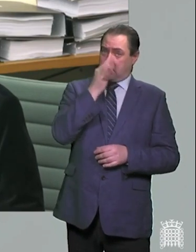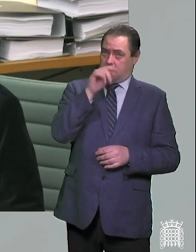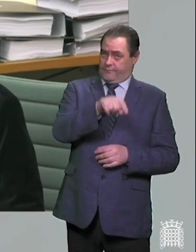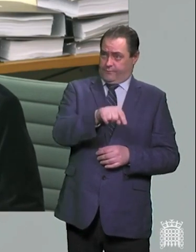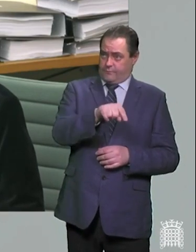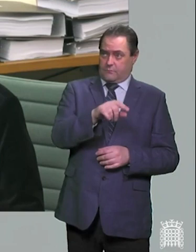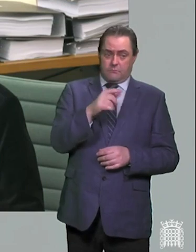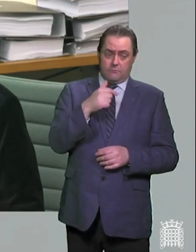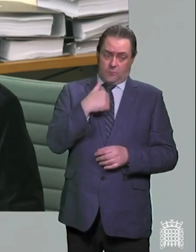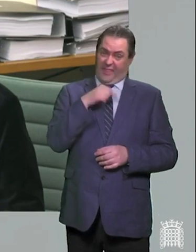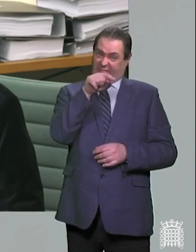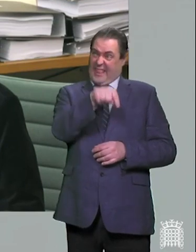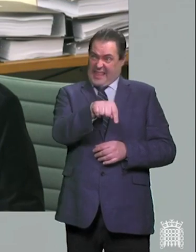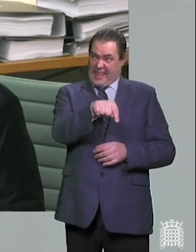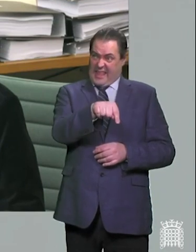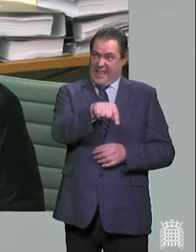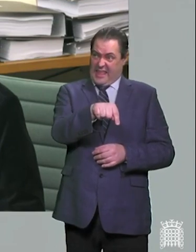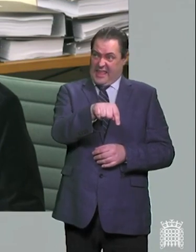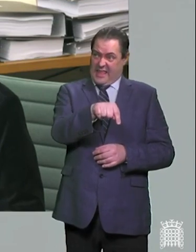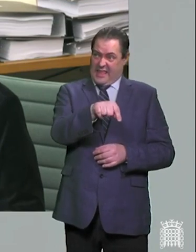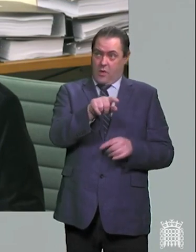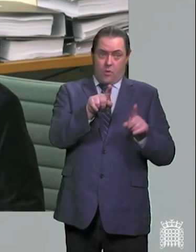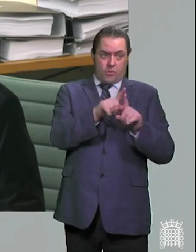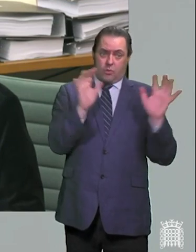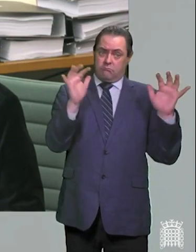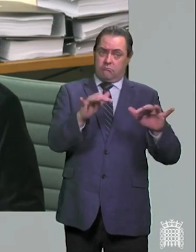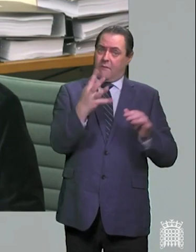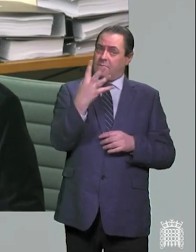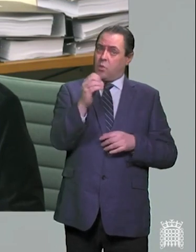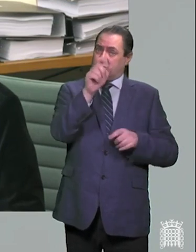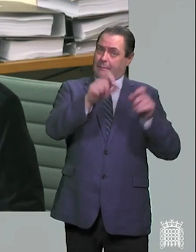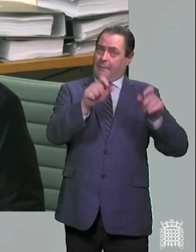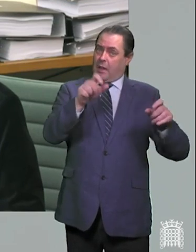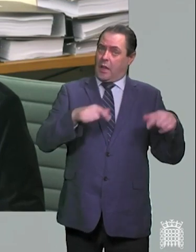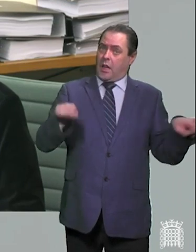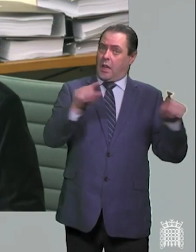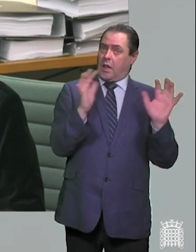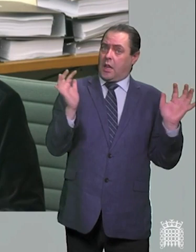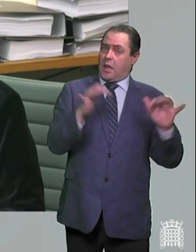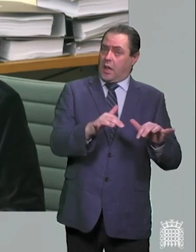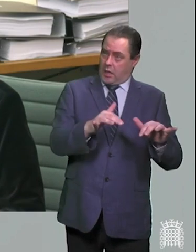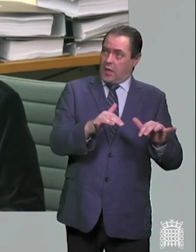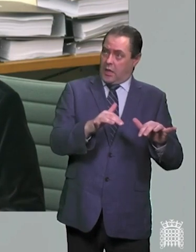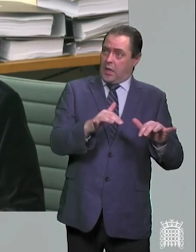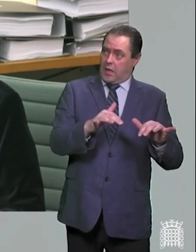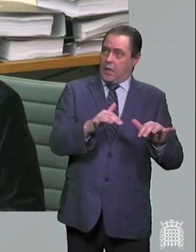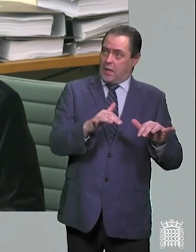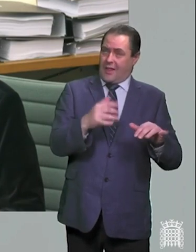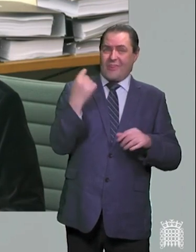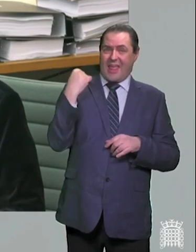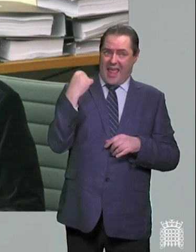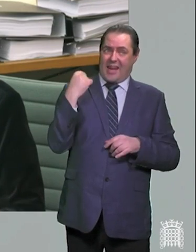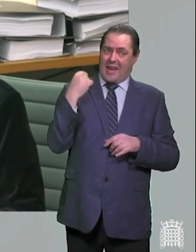you were present at this gathering while you were there. There were up to 40 people also there. And at this time, a gathering had to